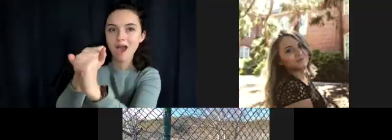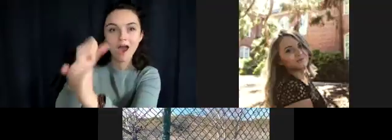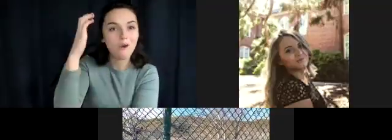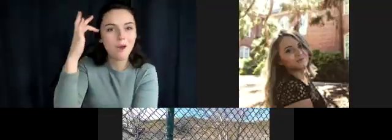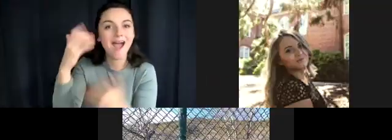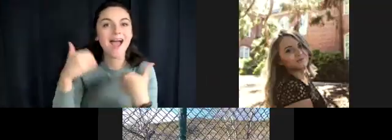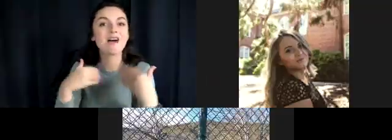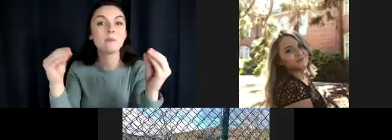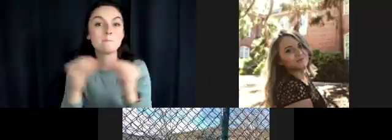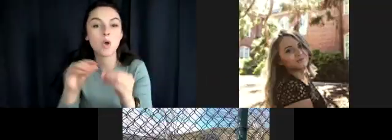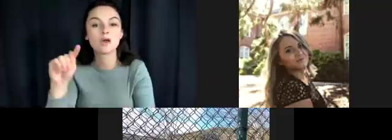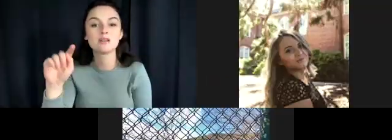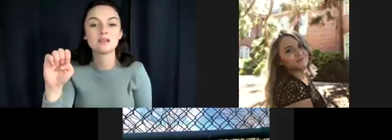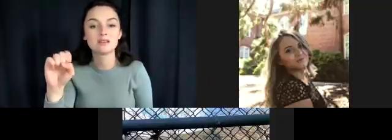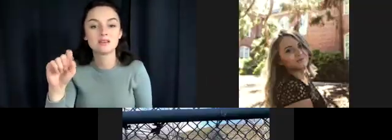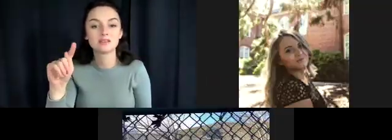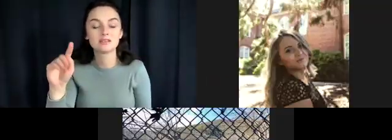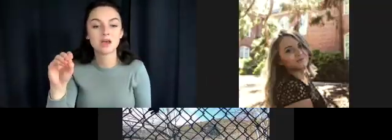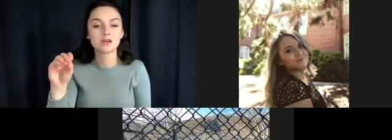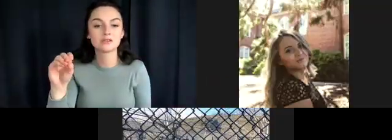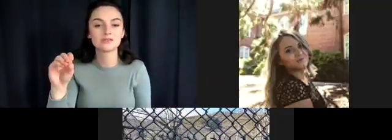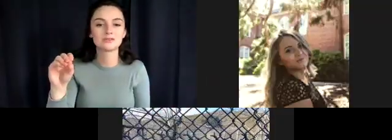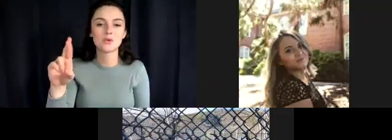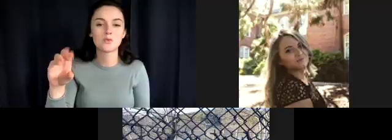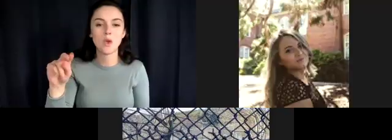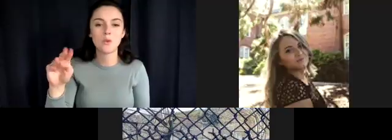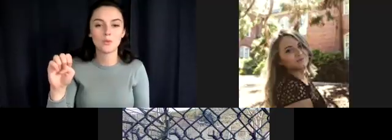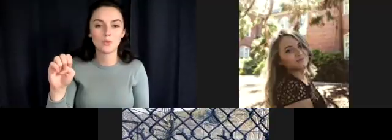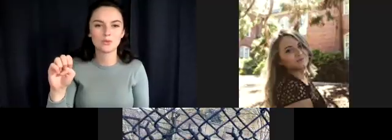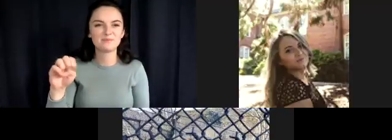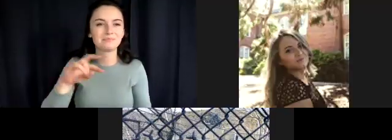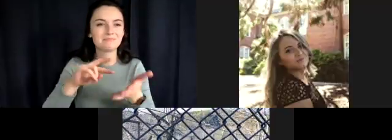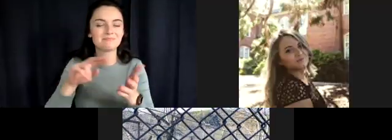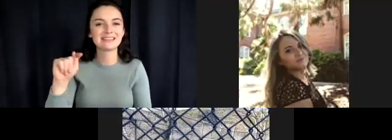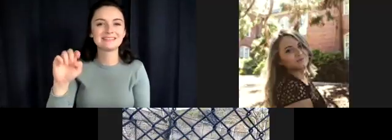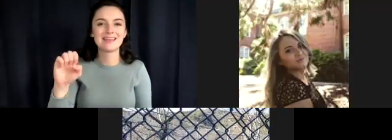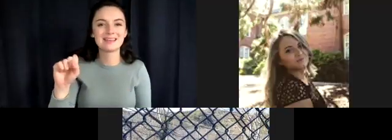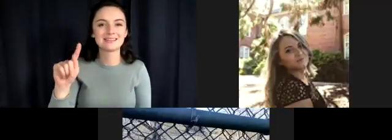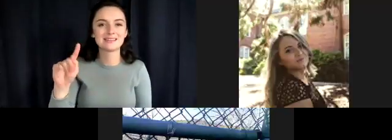why Savo is the more dominant male because he's got a darker mane than Enzy.